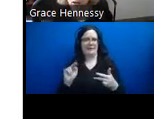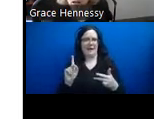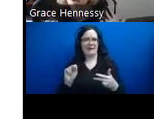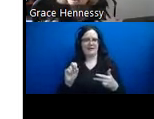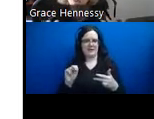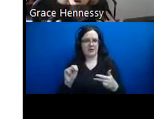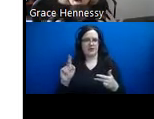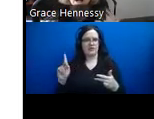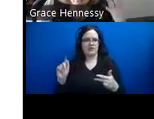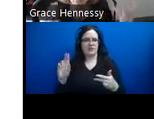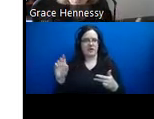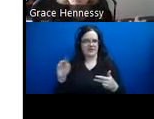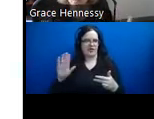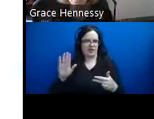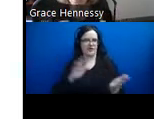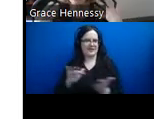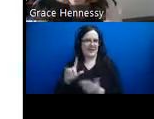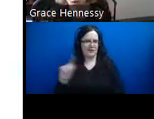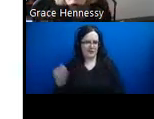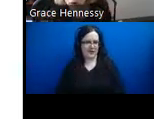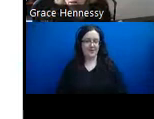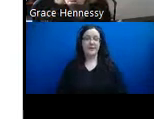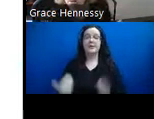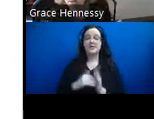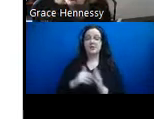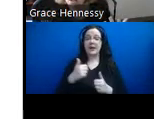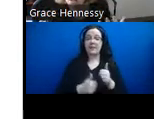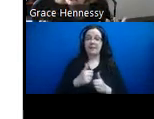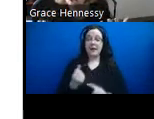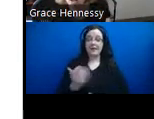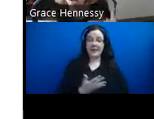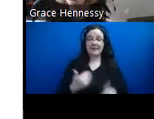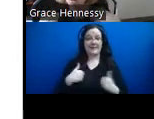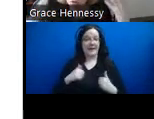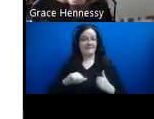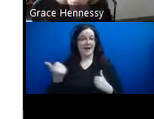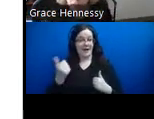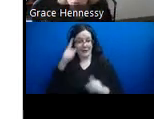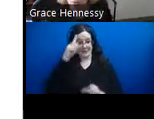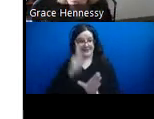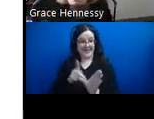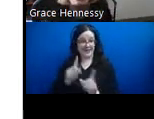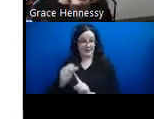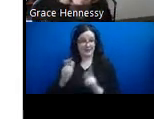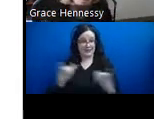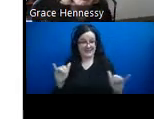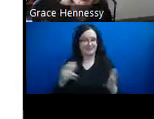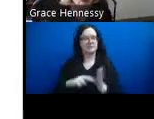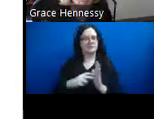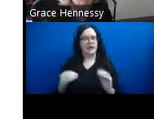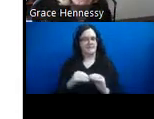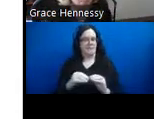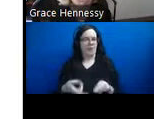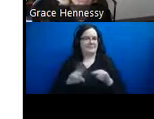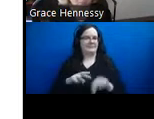2020. So again, having problem gambling, have a co-occurring psychiatric condition does put you at increased risk for